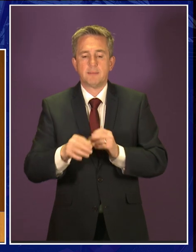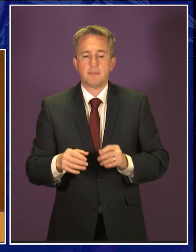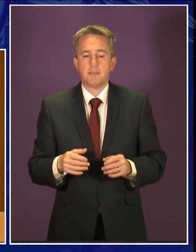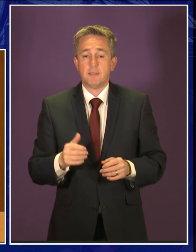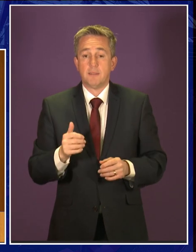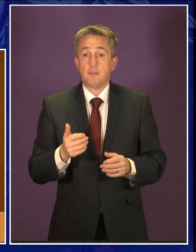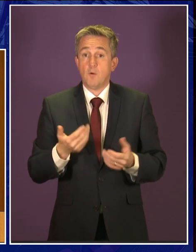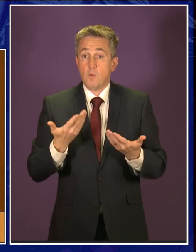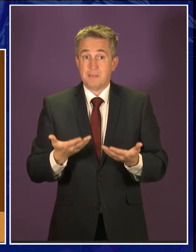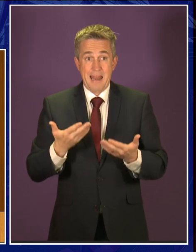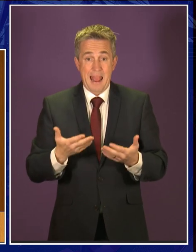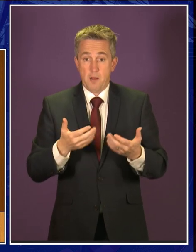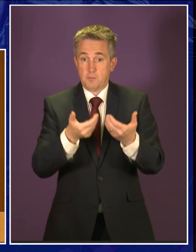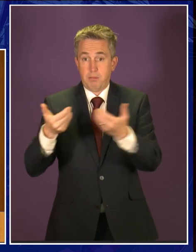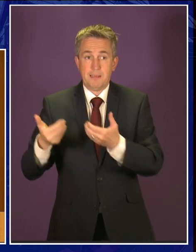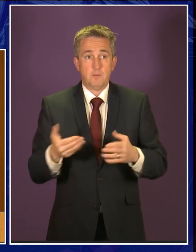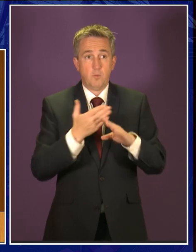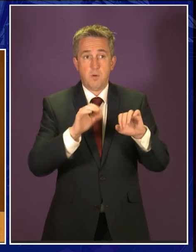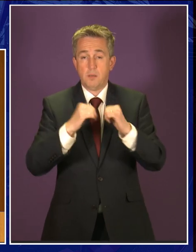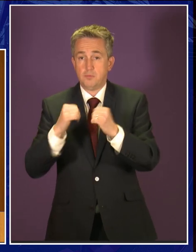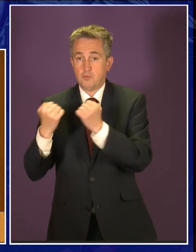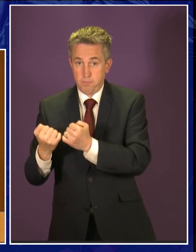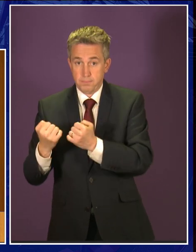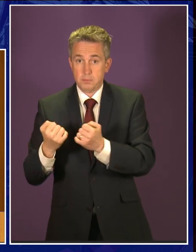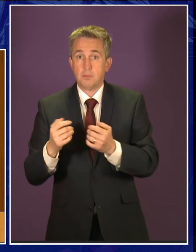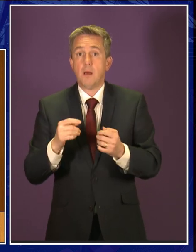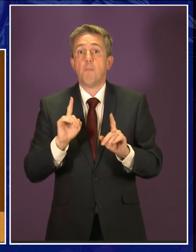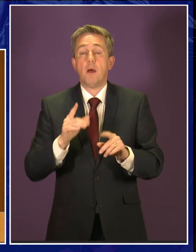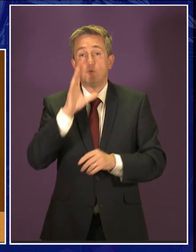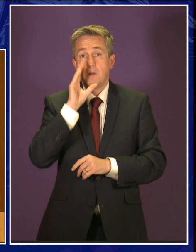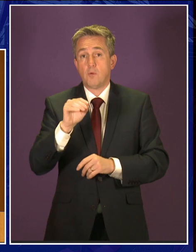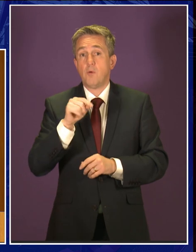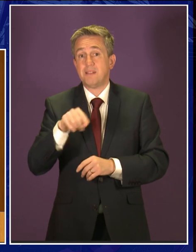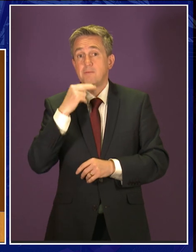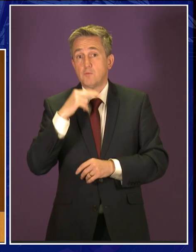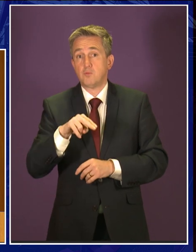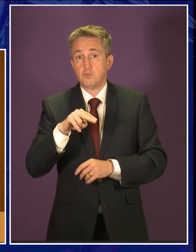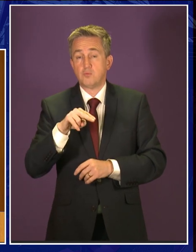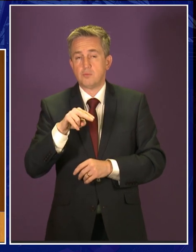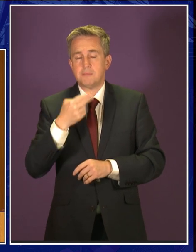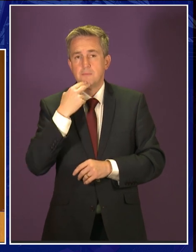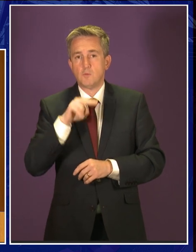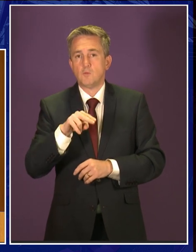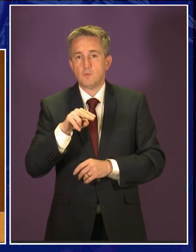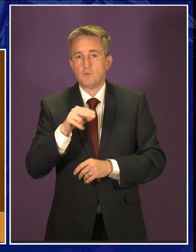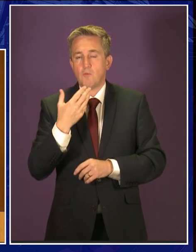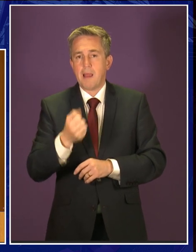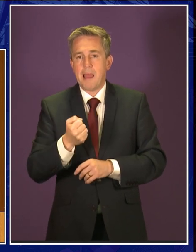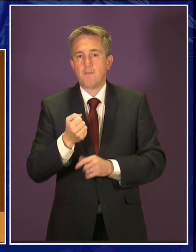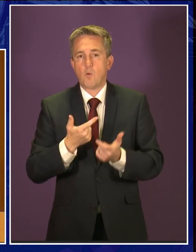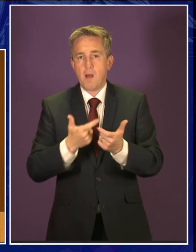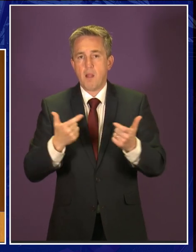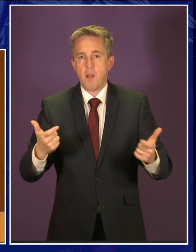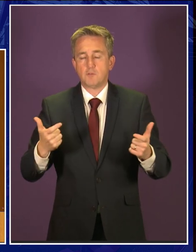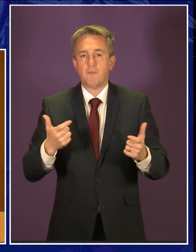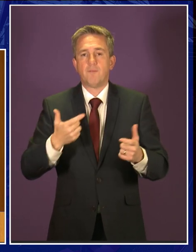Before you go into your workshops, looking ahead this afternoon, I'm very aware that a number of, particularly of ministerial